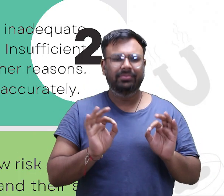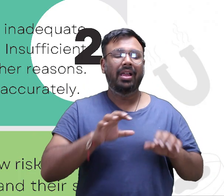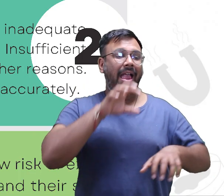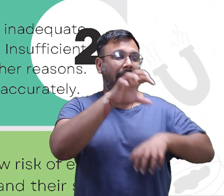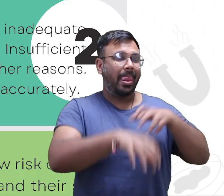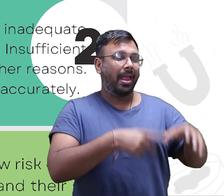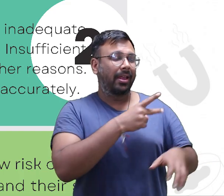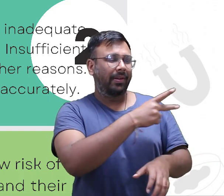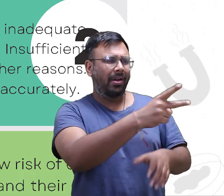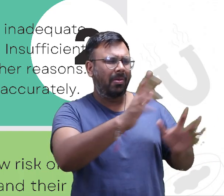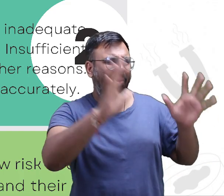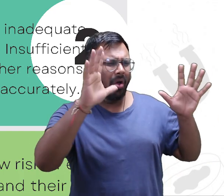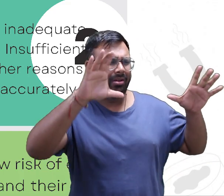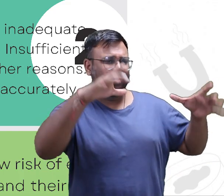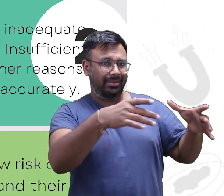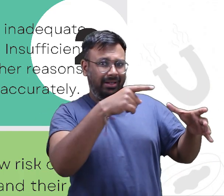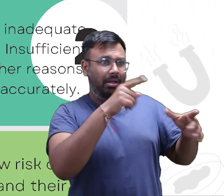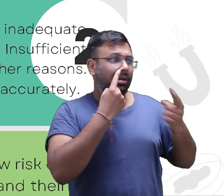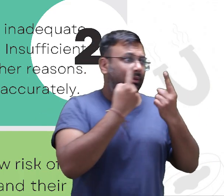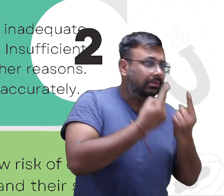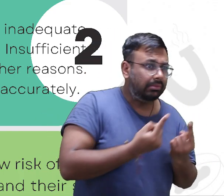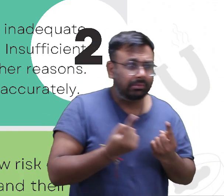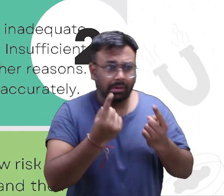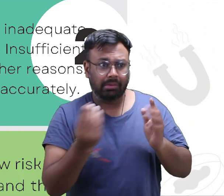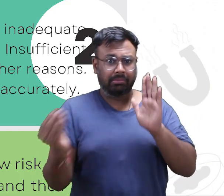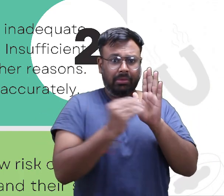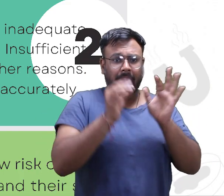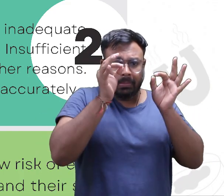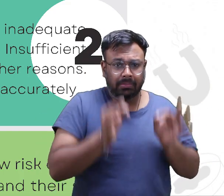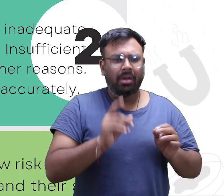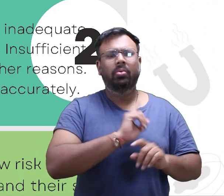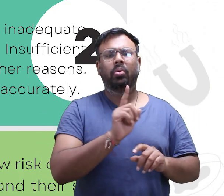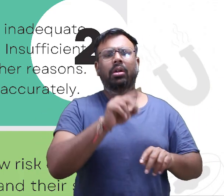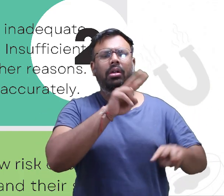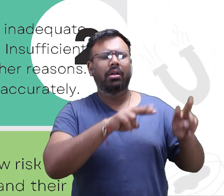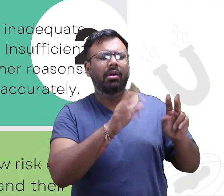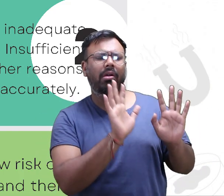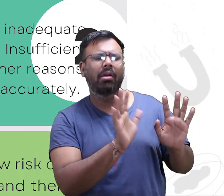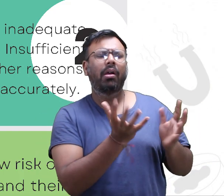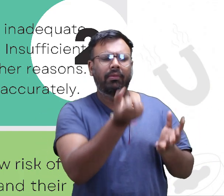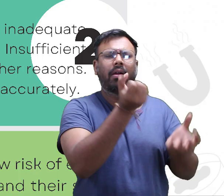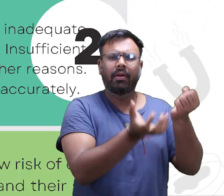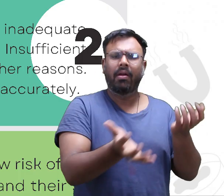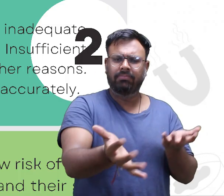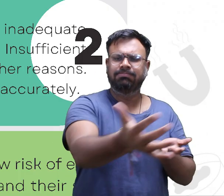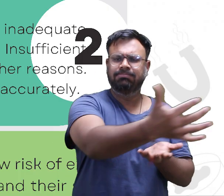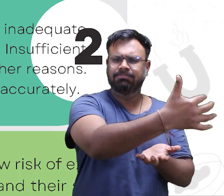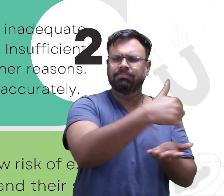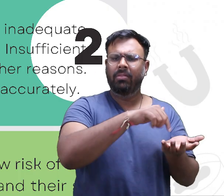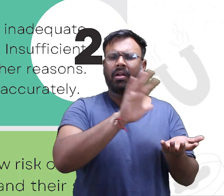Species in this category have not yet been assessed using the IUCN Red